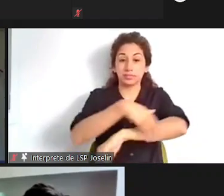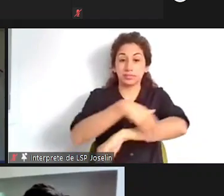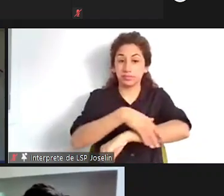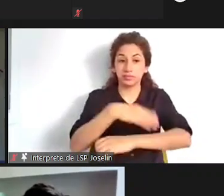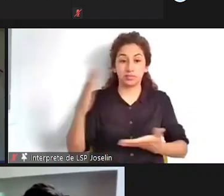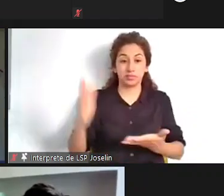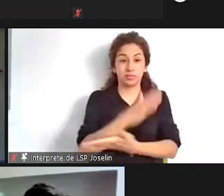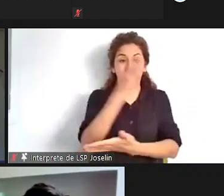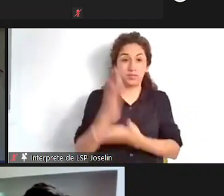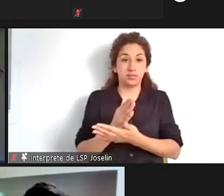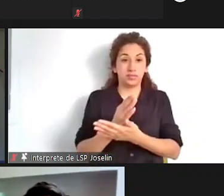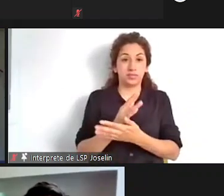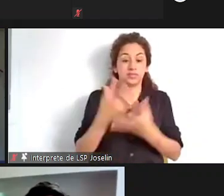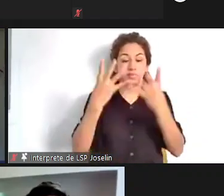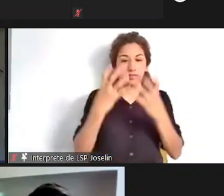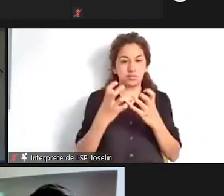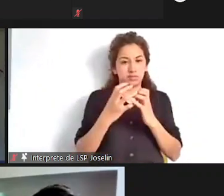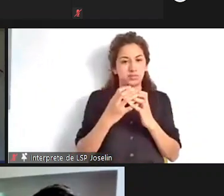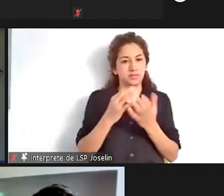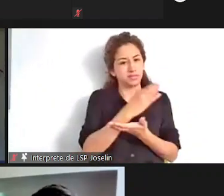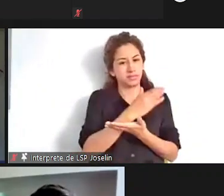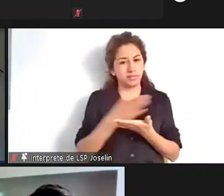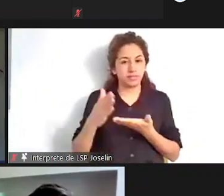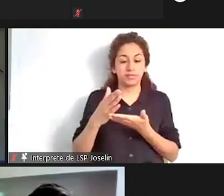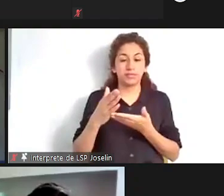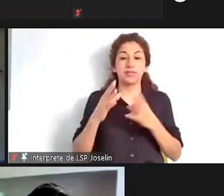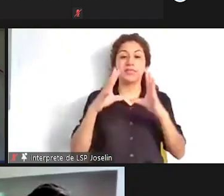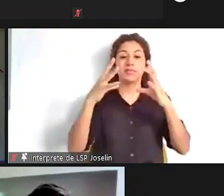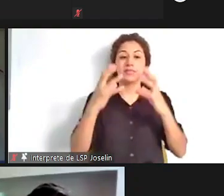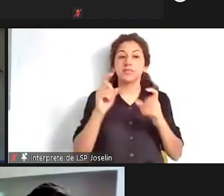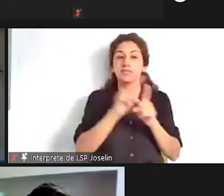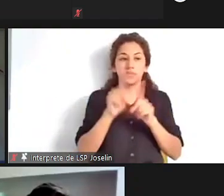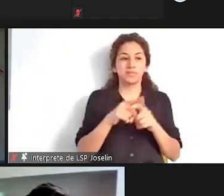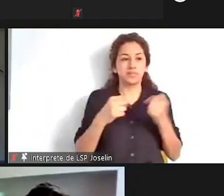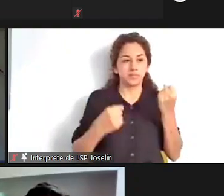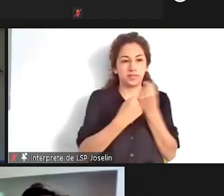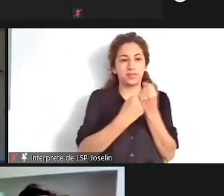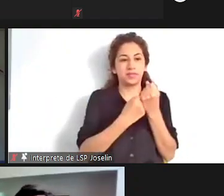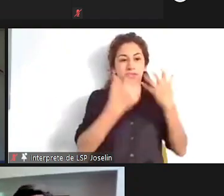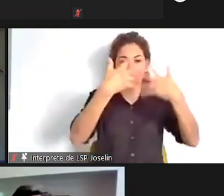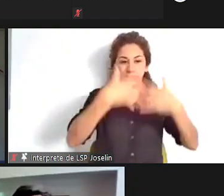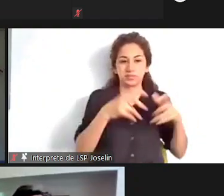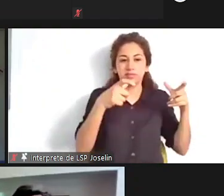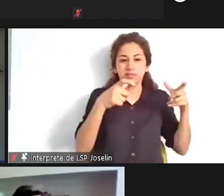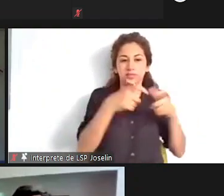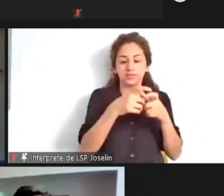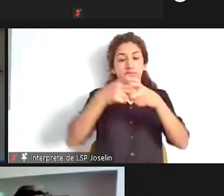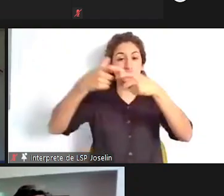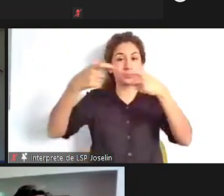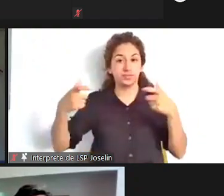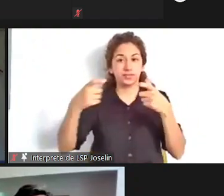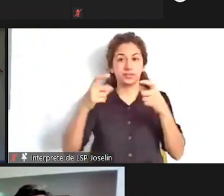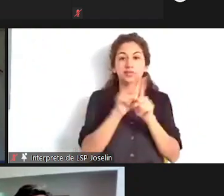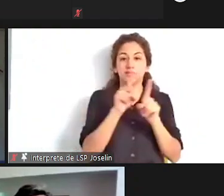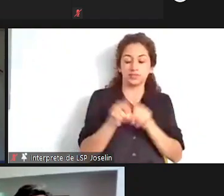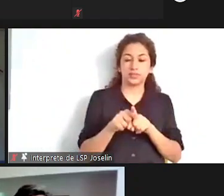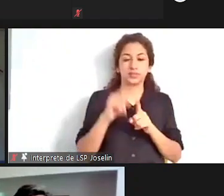informality as a problem how can this involve the the small and medium businesses and considering